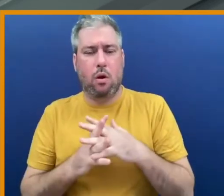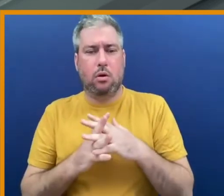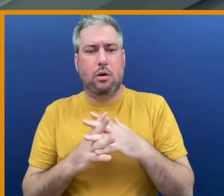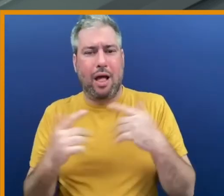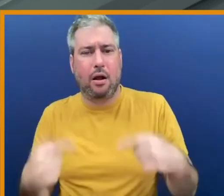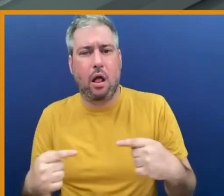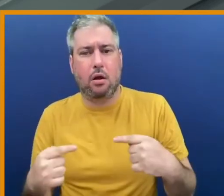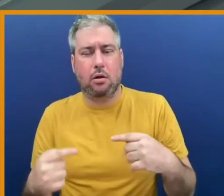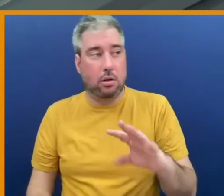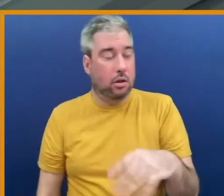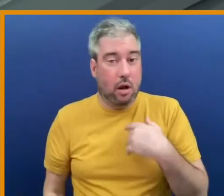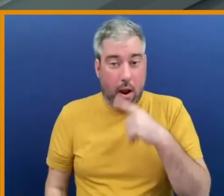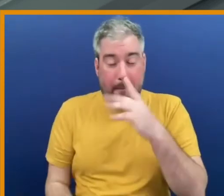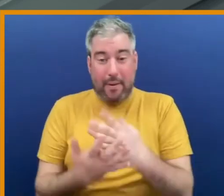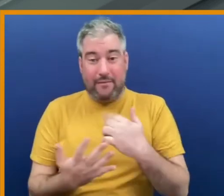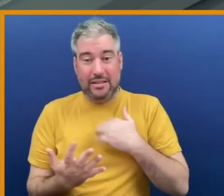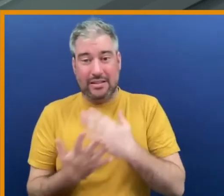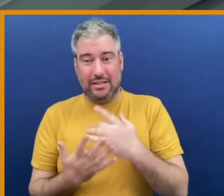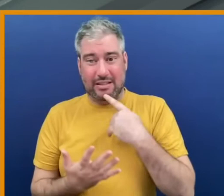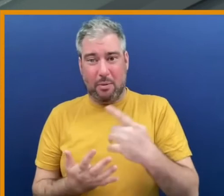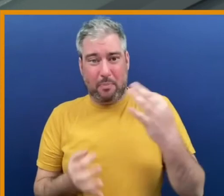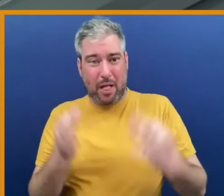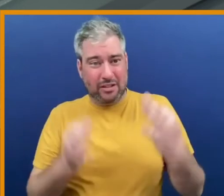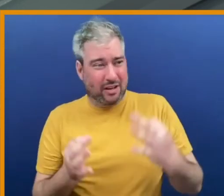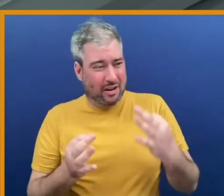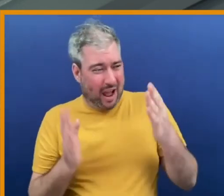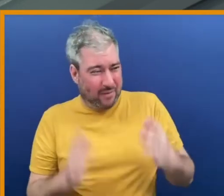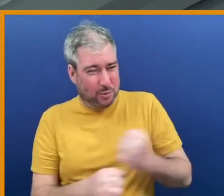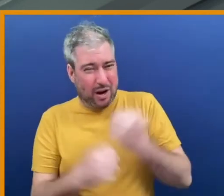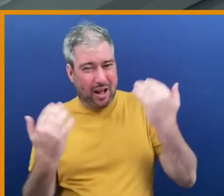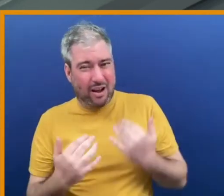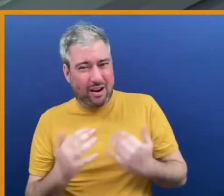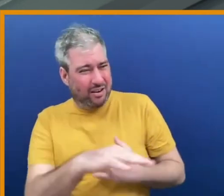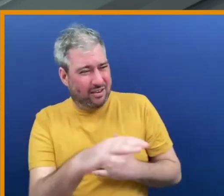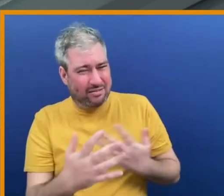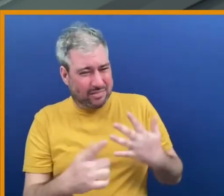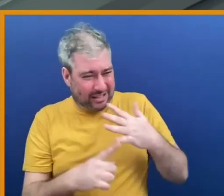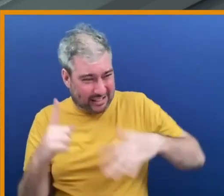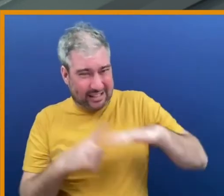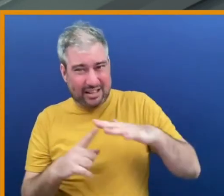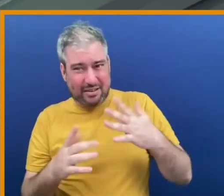this situation. The challenge is that in every political